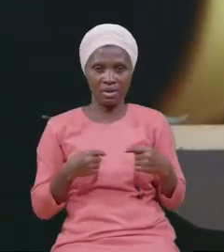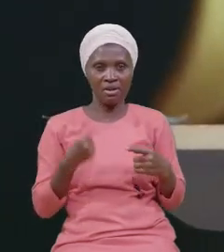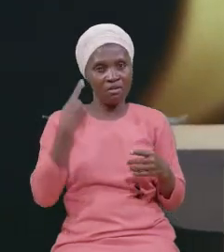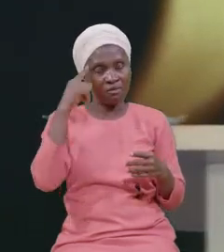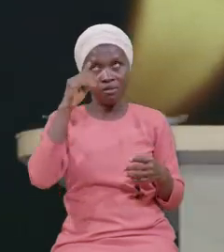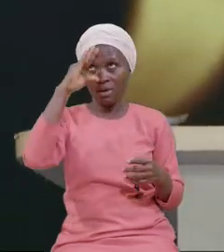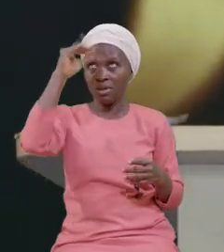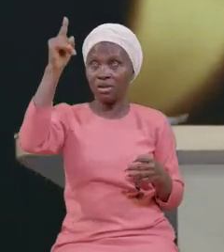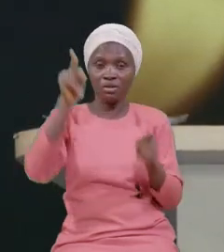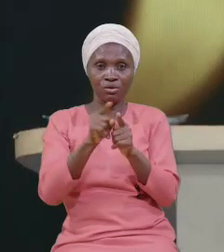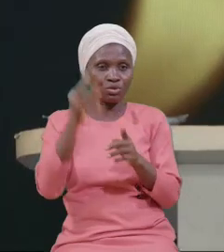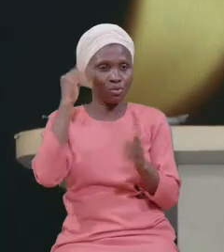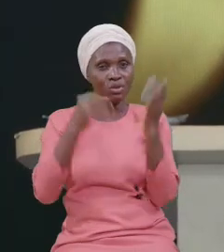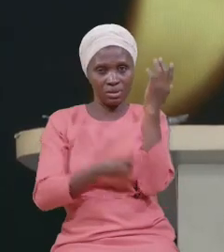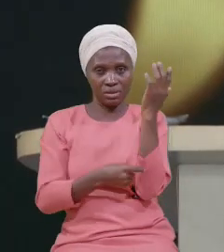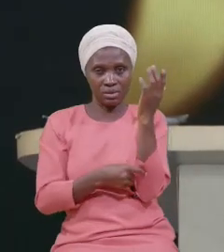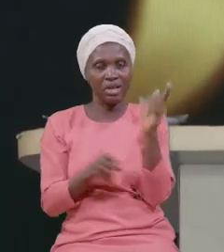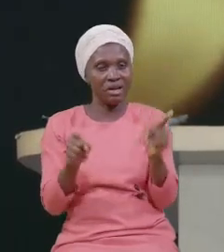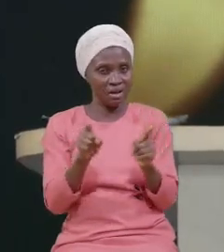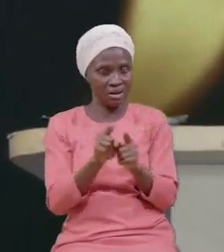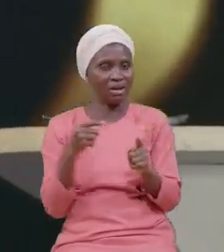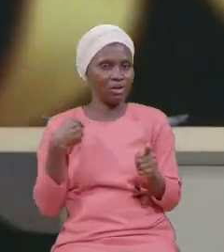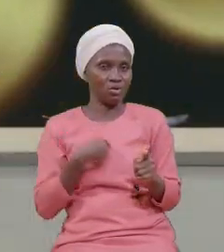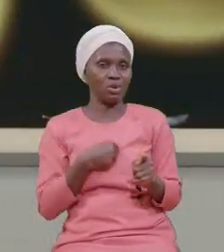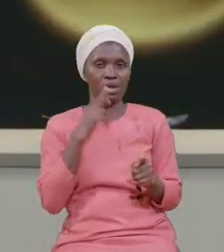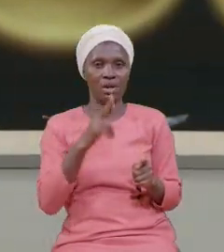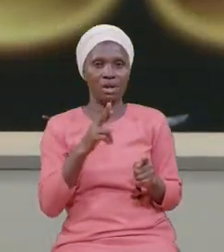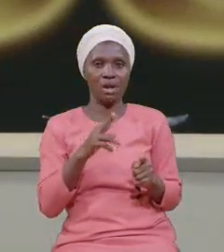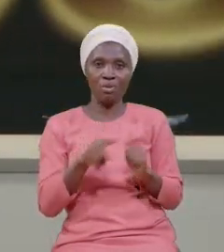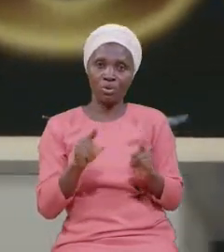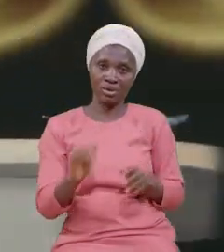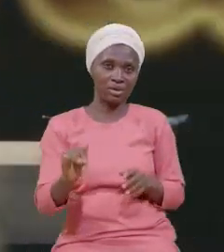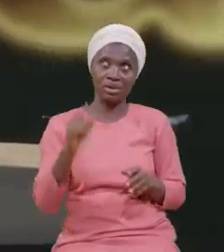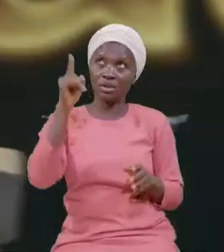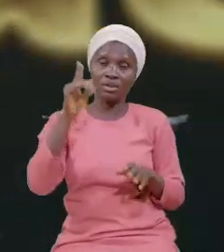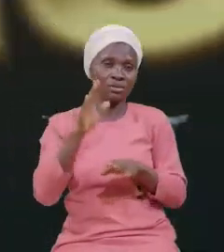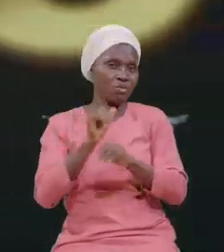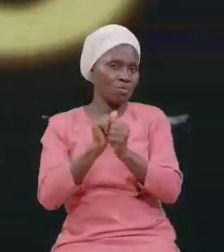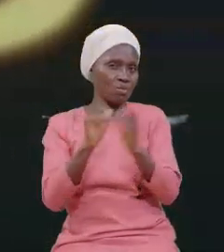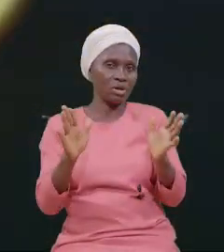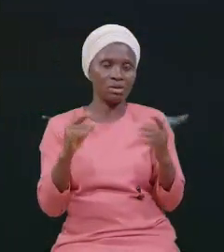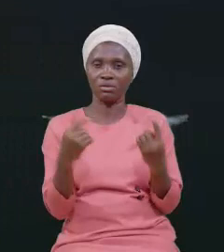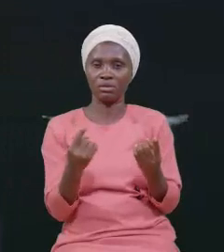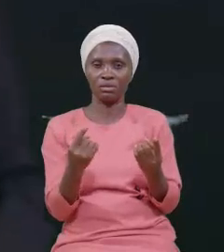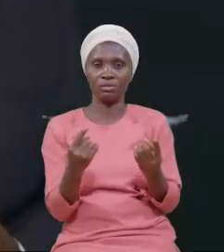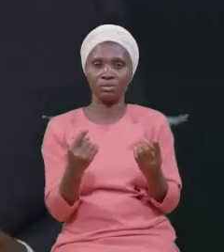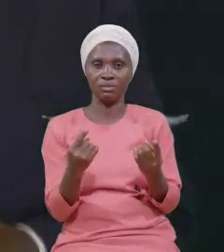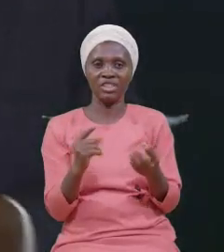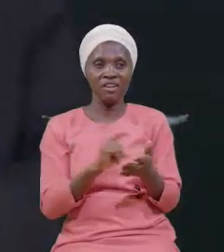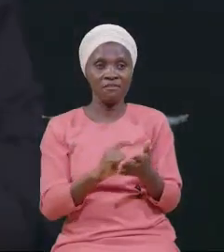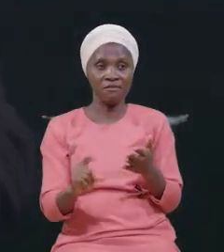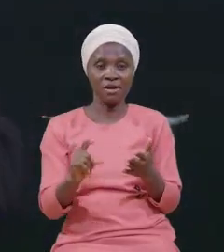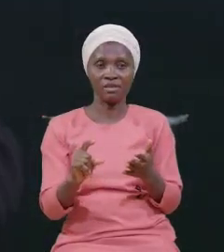yet without sin. Verse 16 then encourages